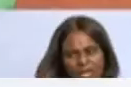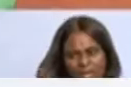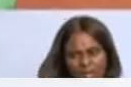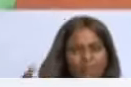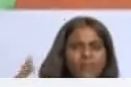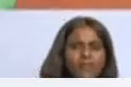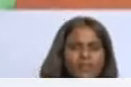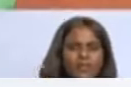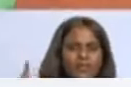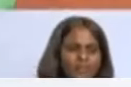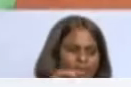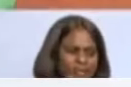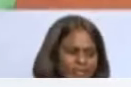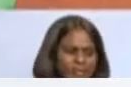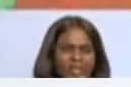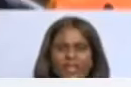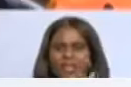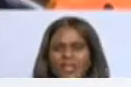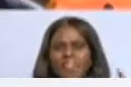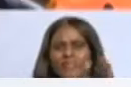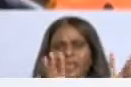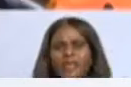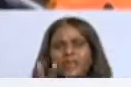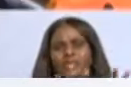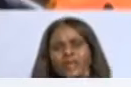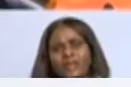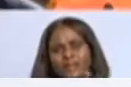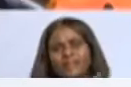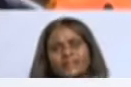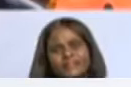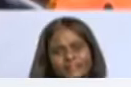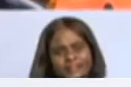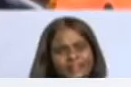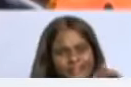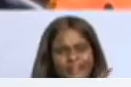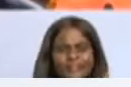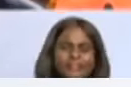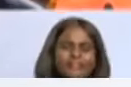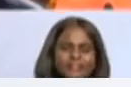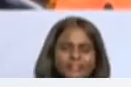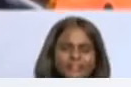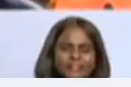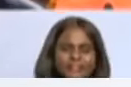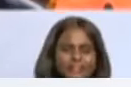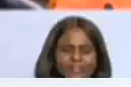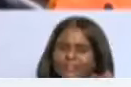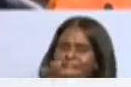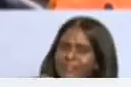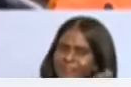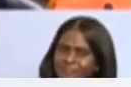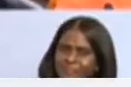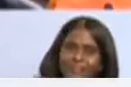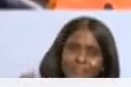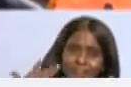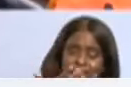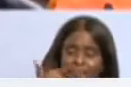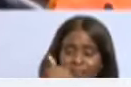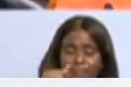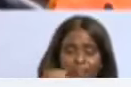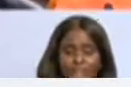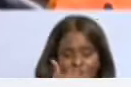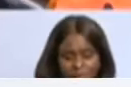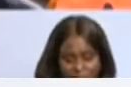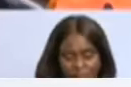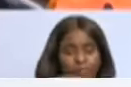to invest in this important energy sector over the decades. Now we must work